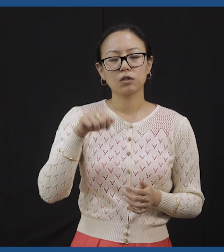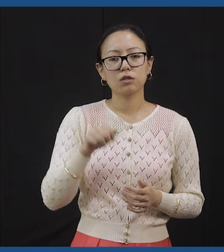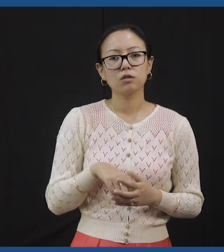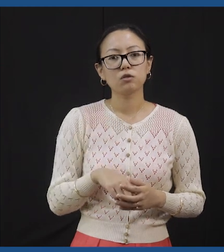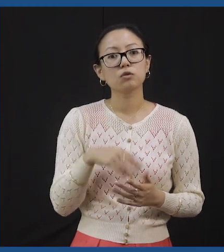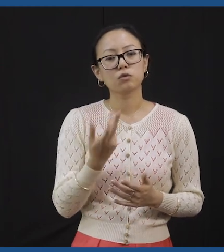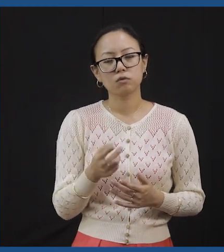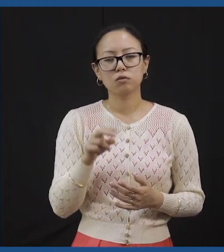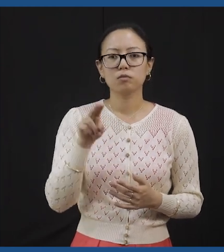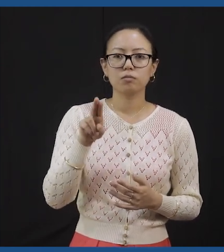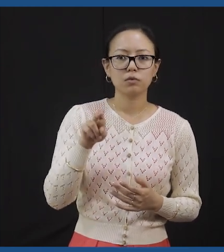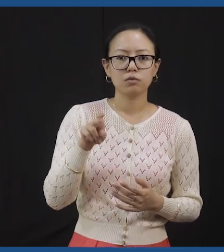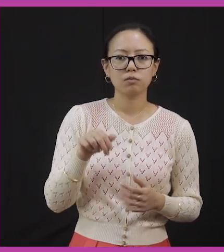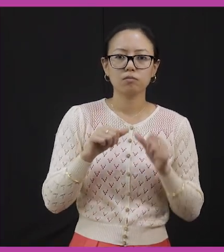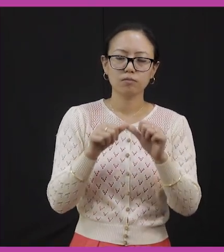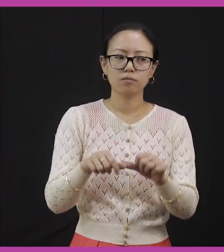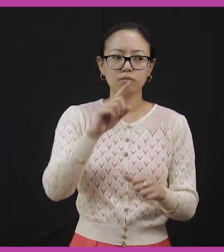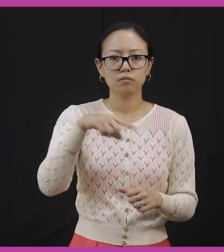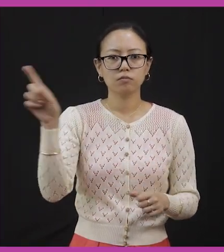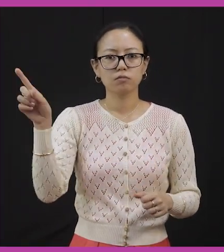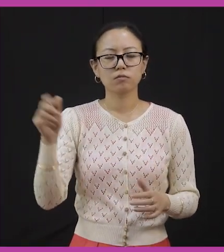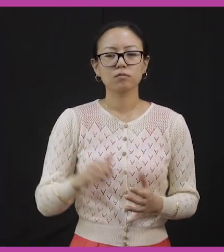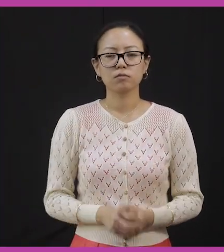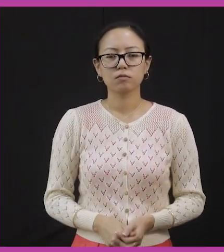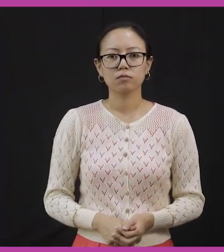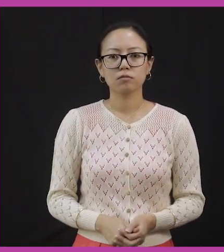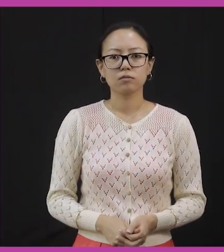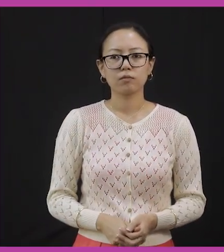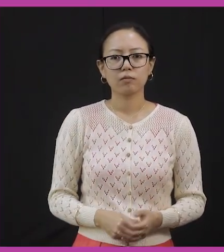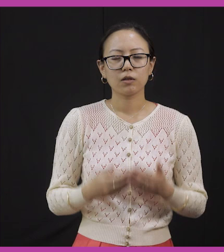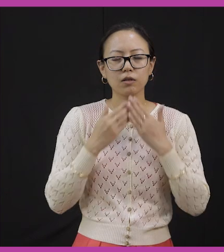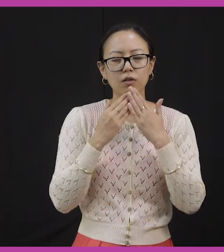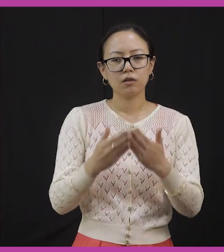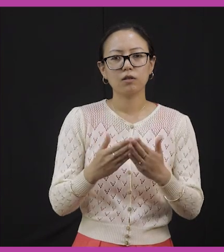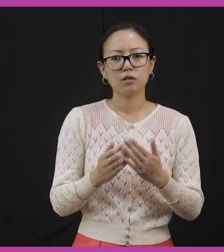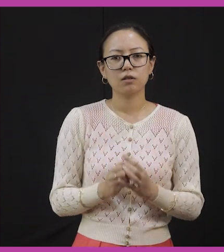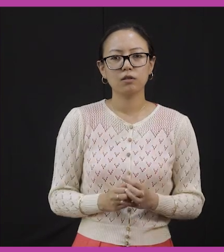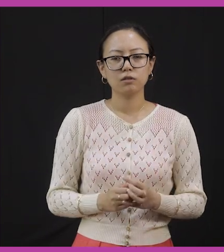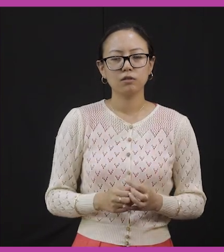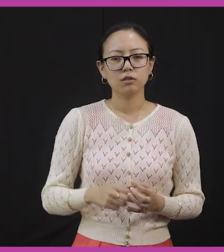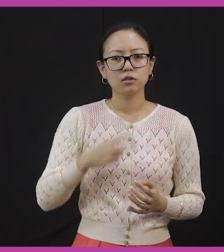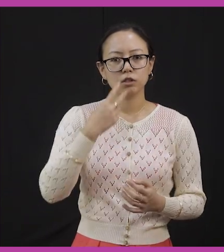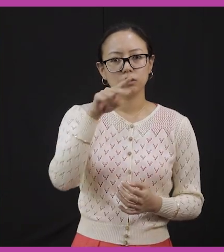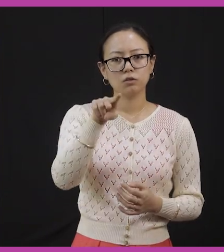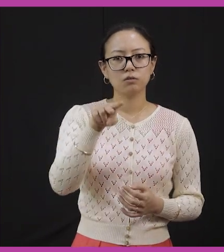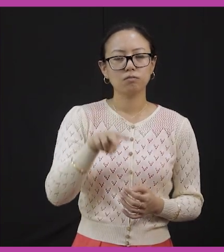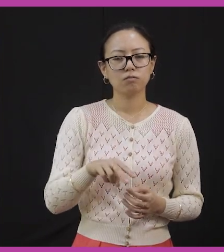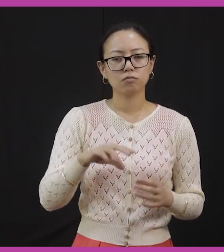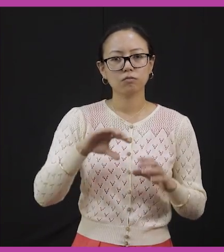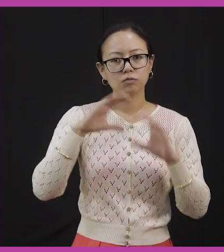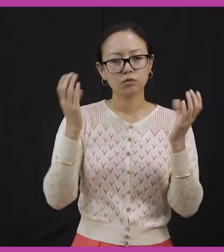is correct. So that's all for today. See you in the next class.